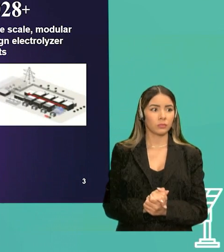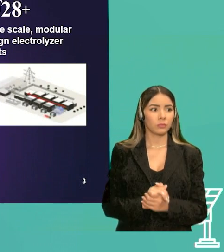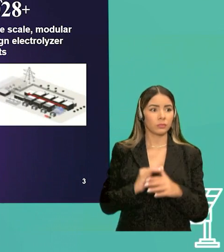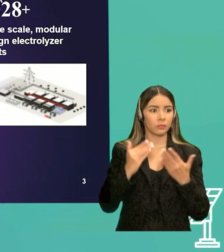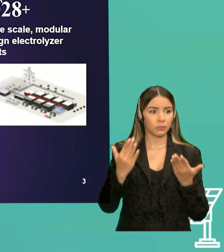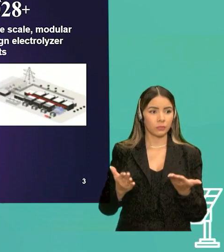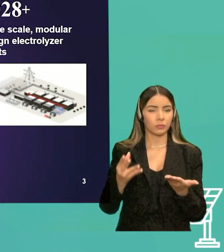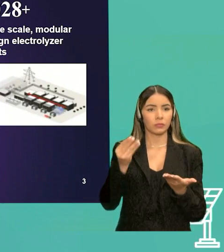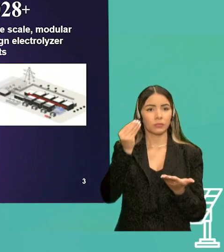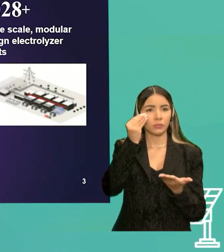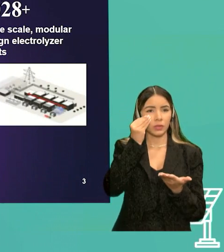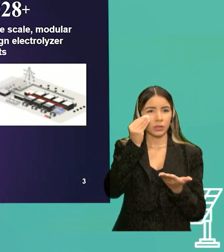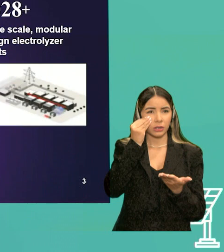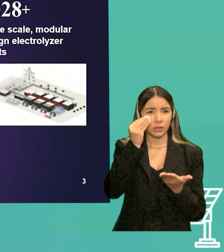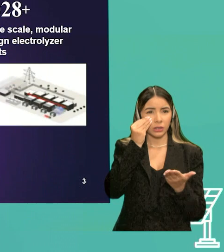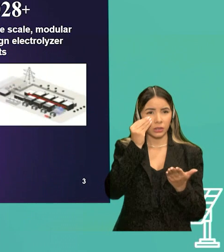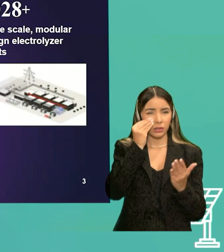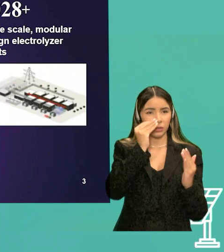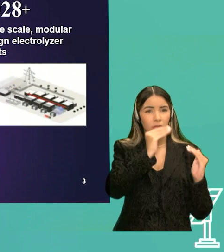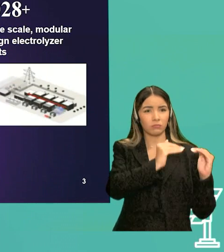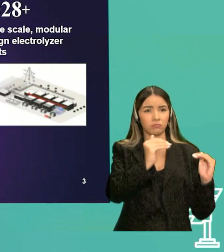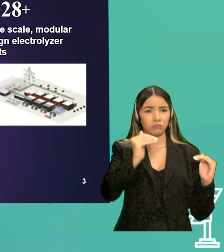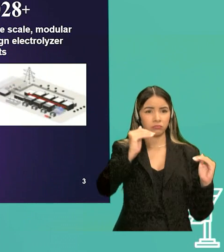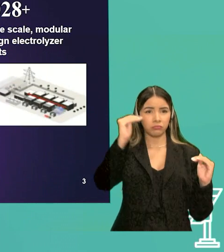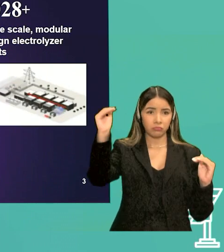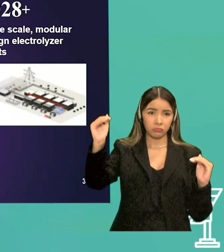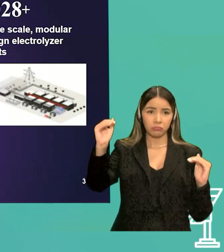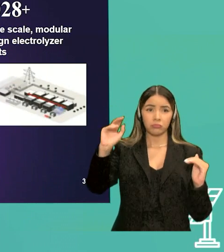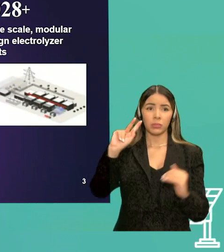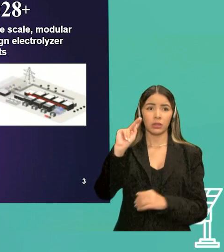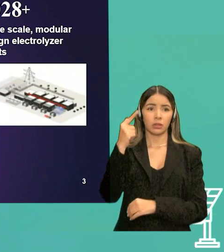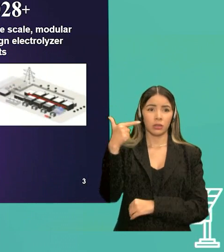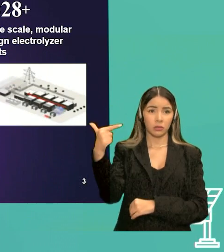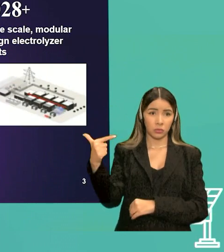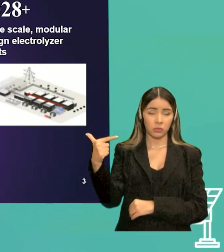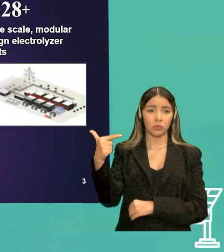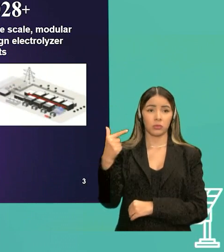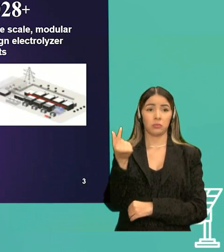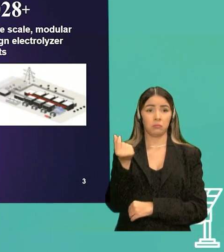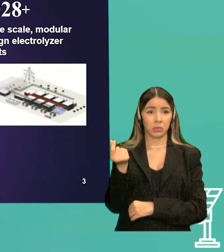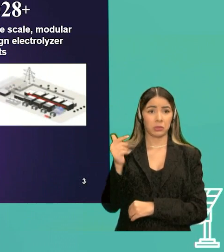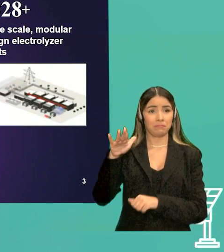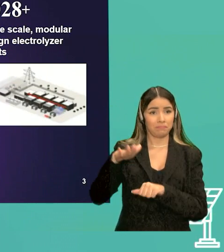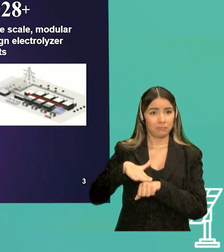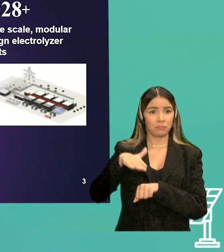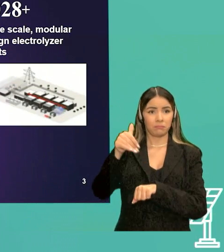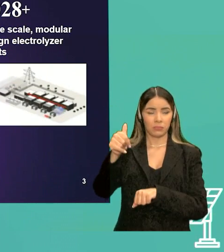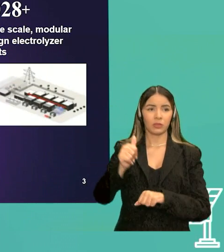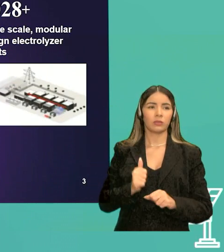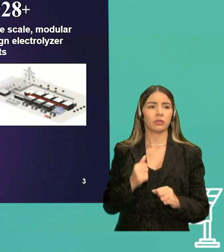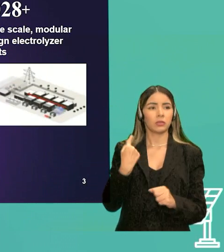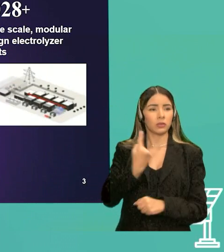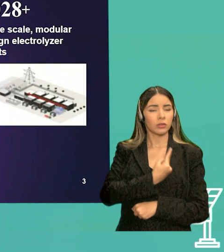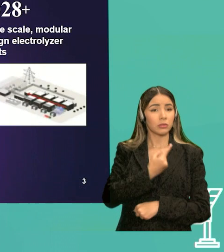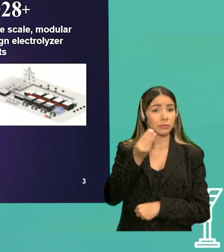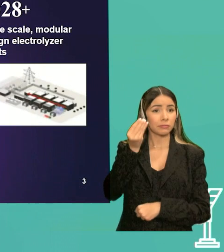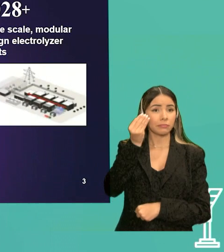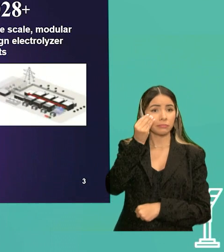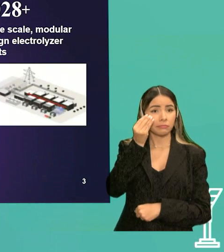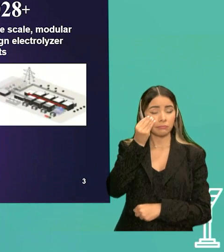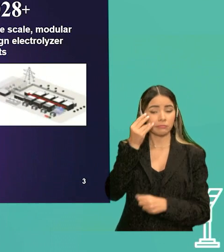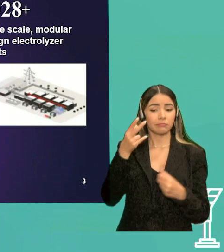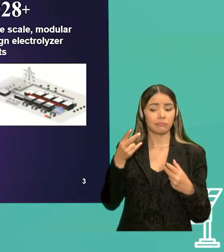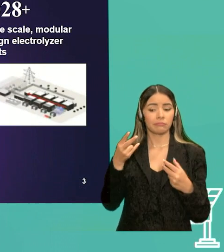to these major scales, the hydrogen price will be each day more competitive. And this is how